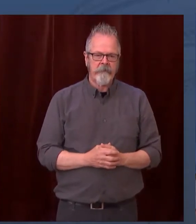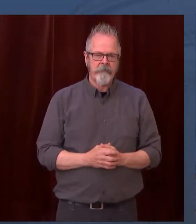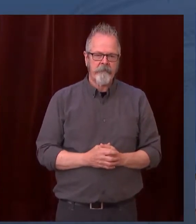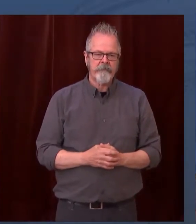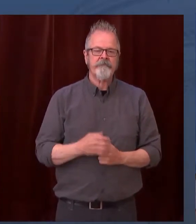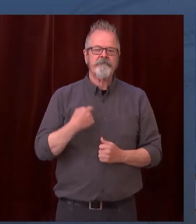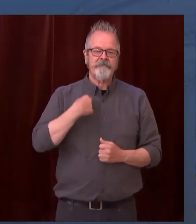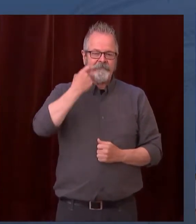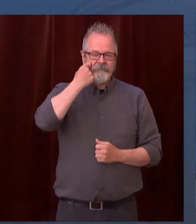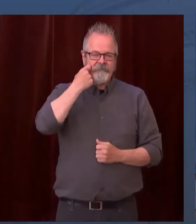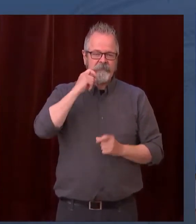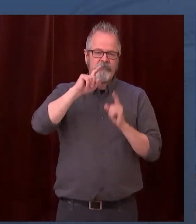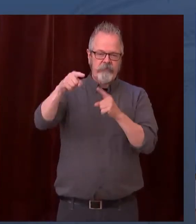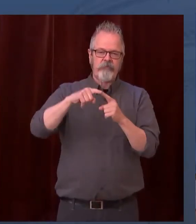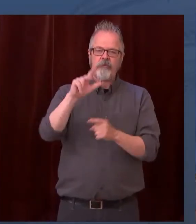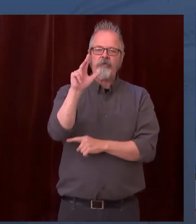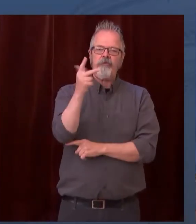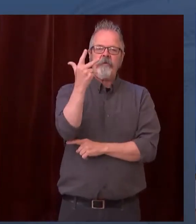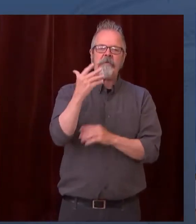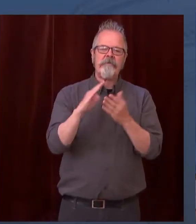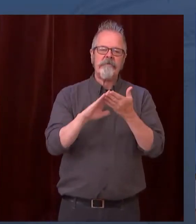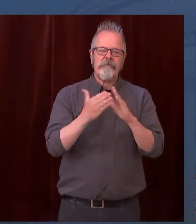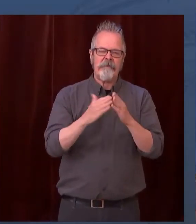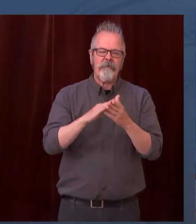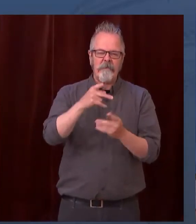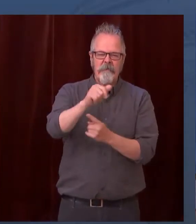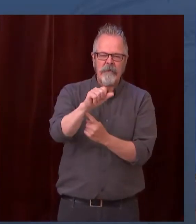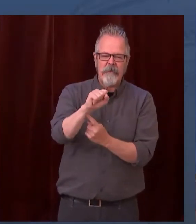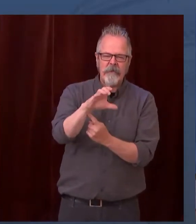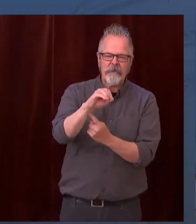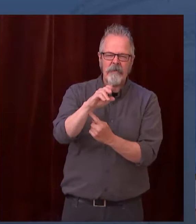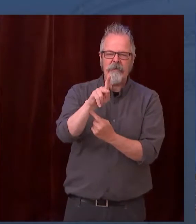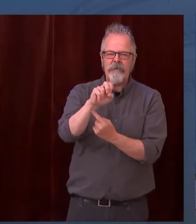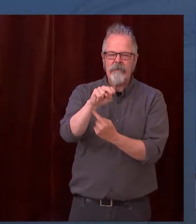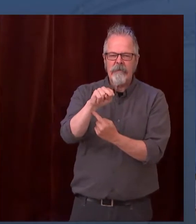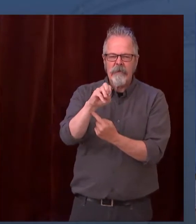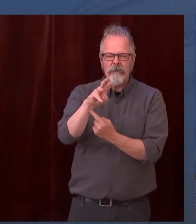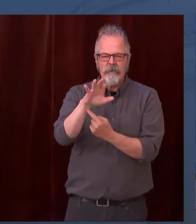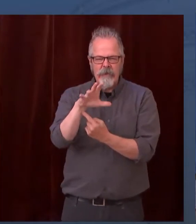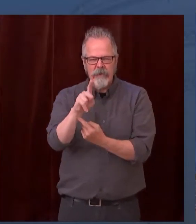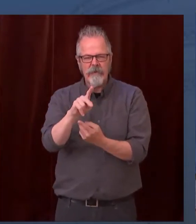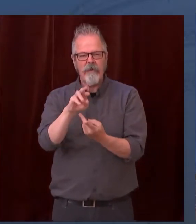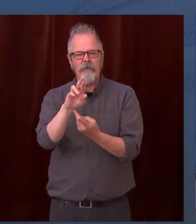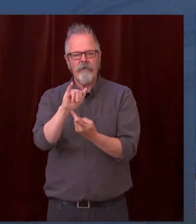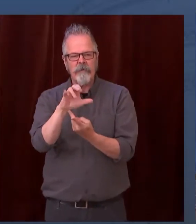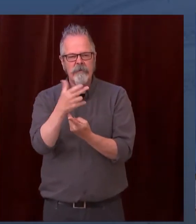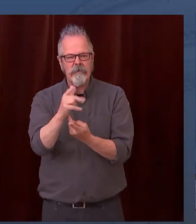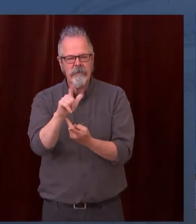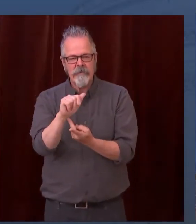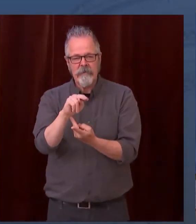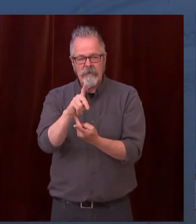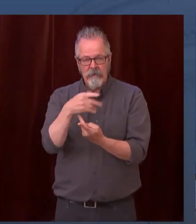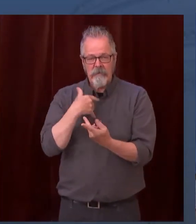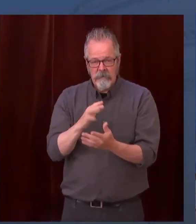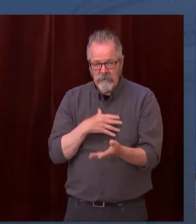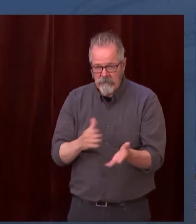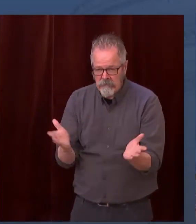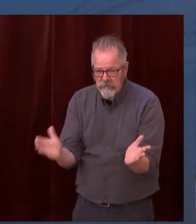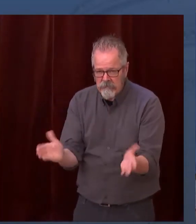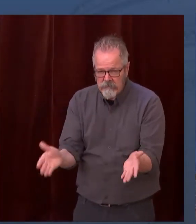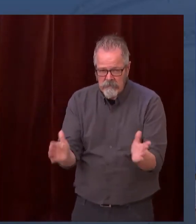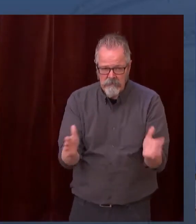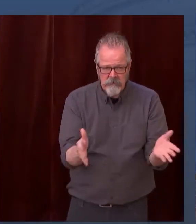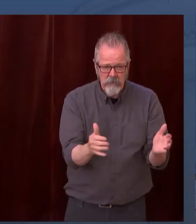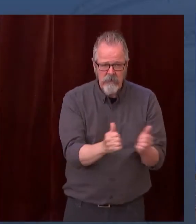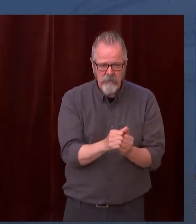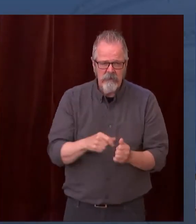The chief of police of Kennewick suggested masks were very effective. The representatives of TriDec, the